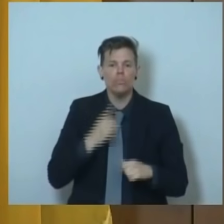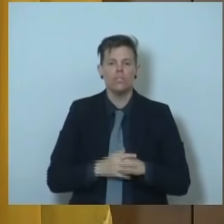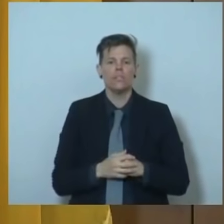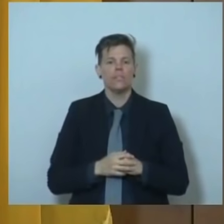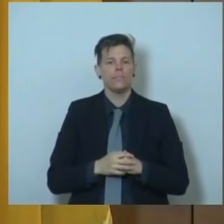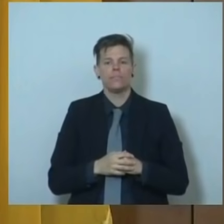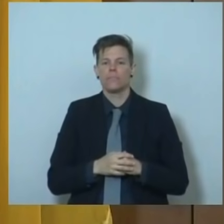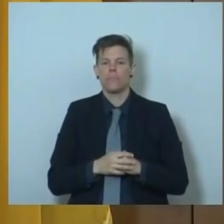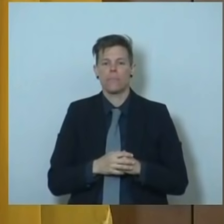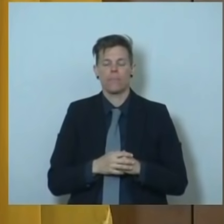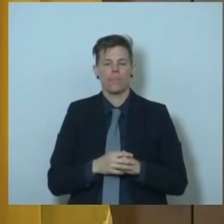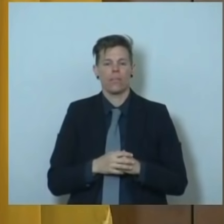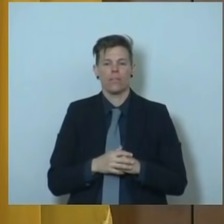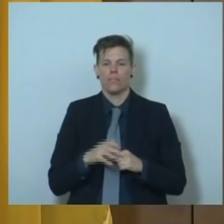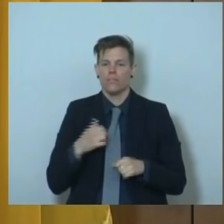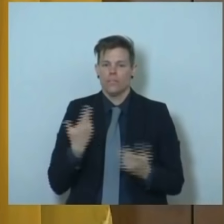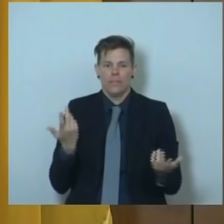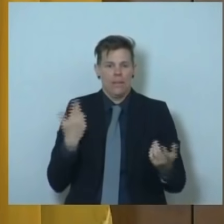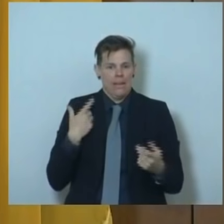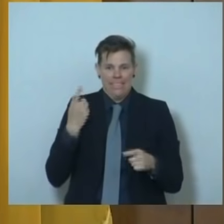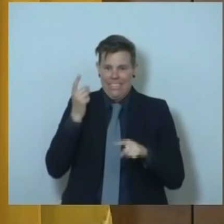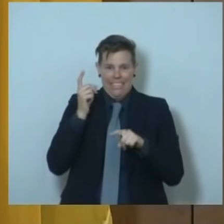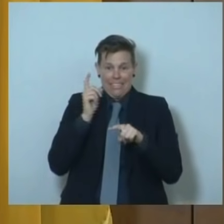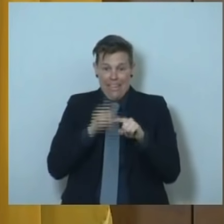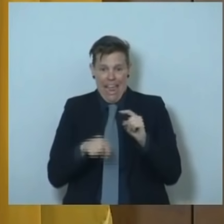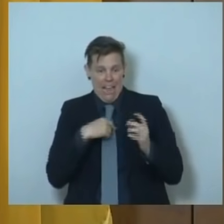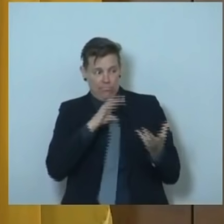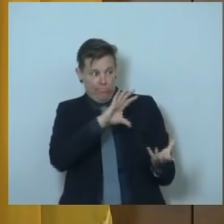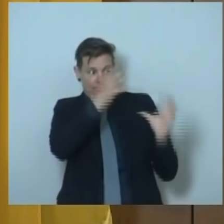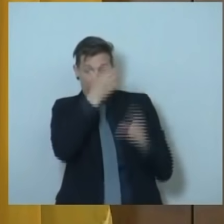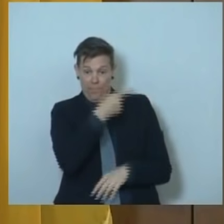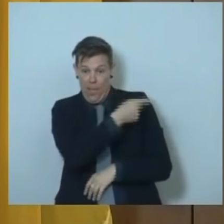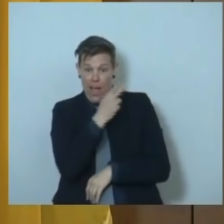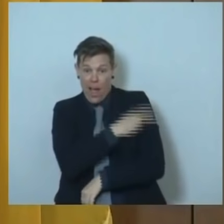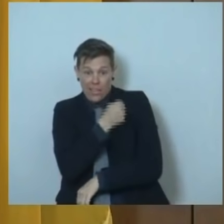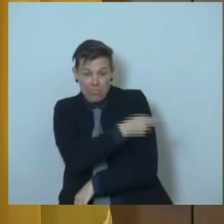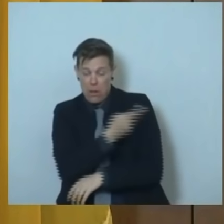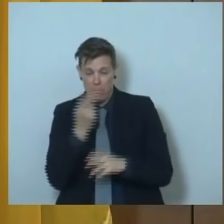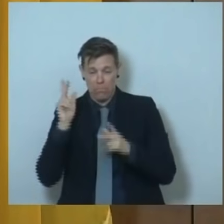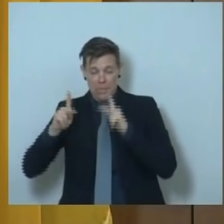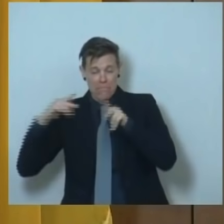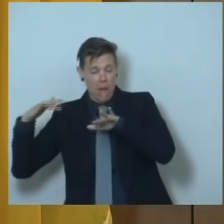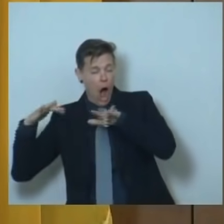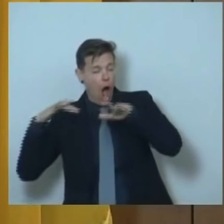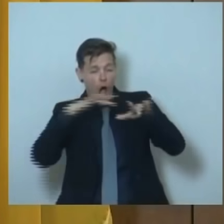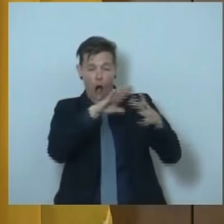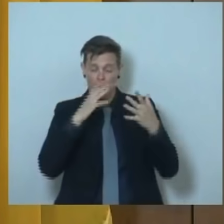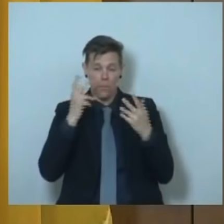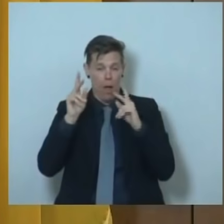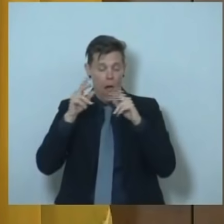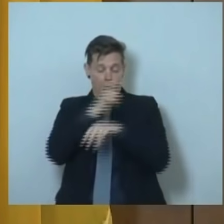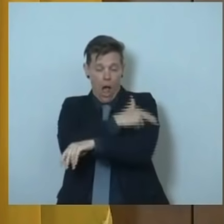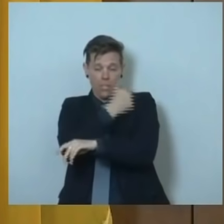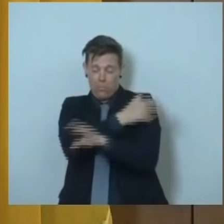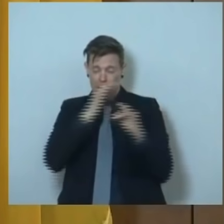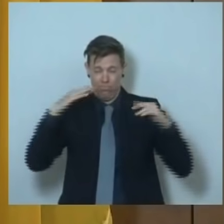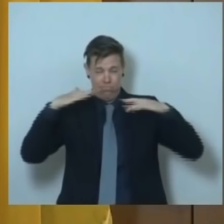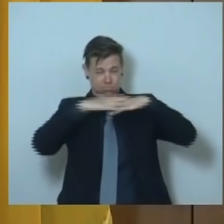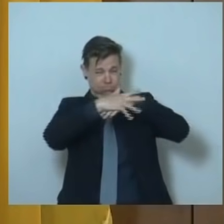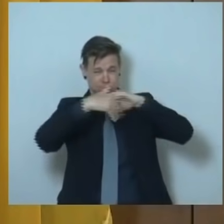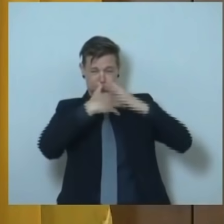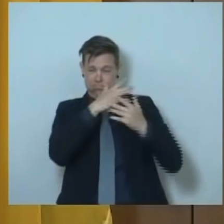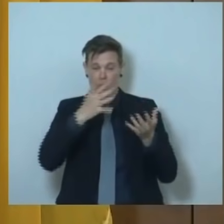the healthcare system, and I cannot allow for a new normal to assume that we're going to continue to